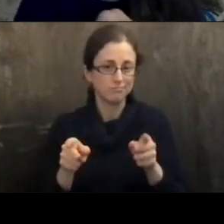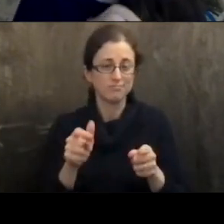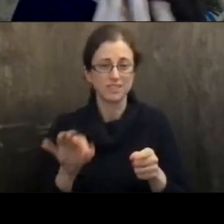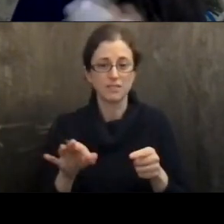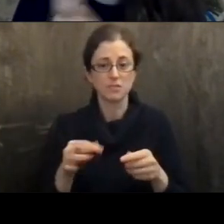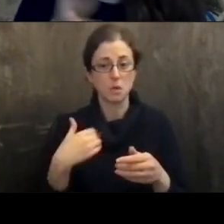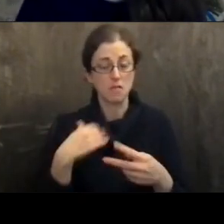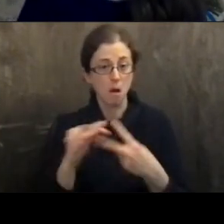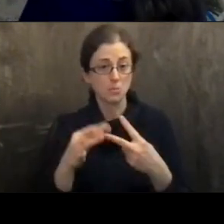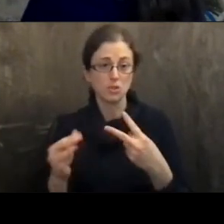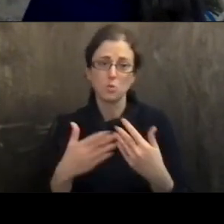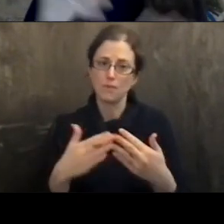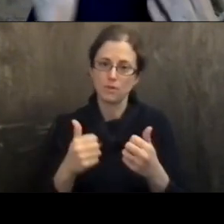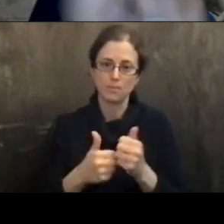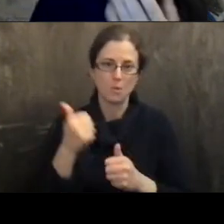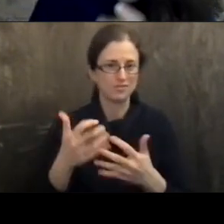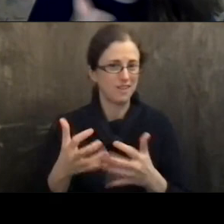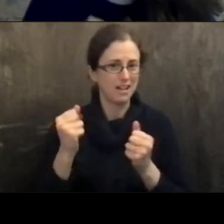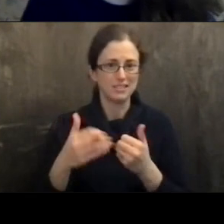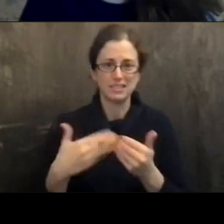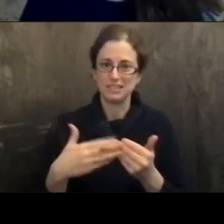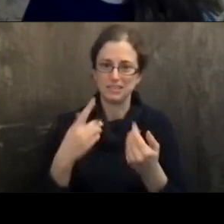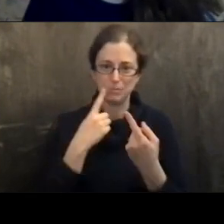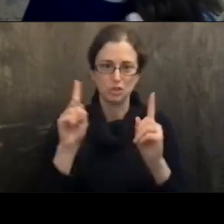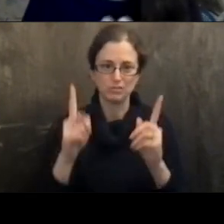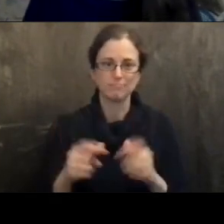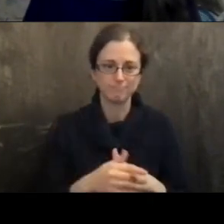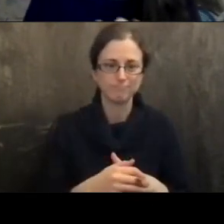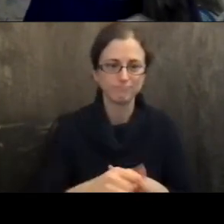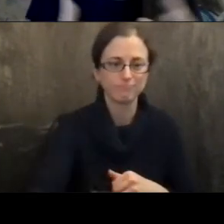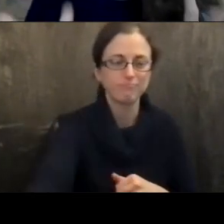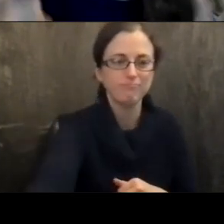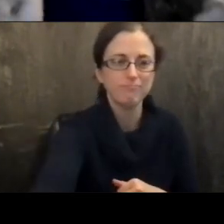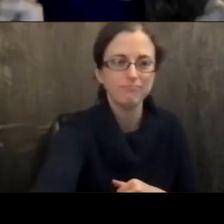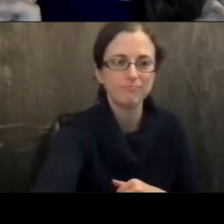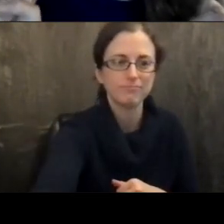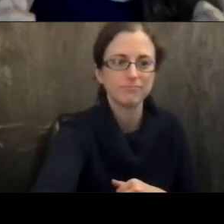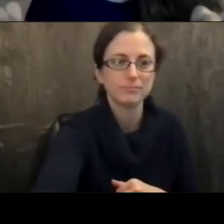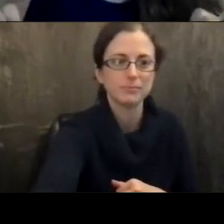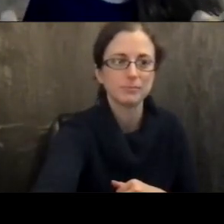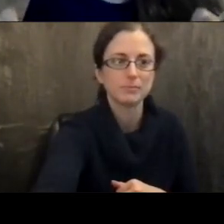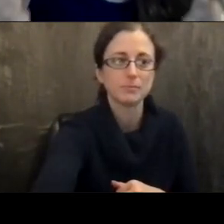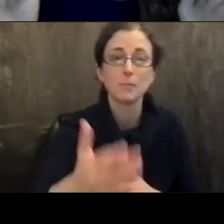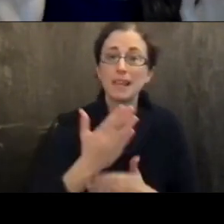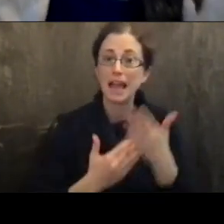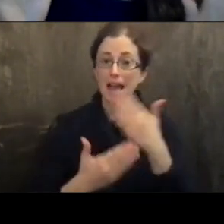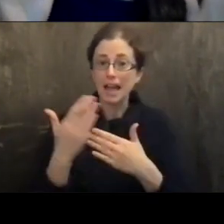Hand hygiene is important. Hand hygiene often, including after touching what are